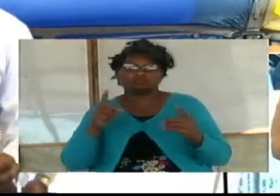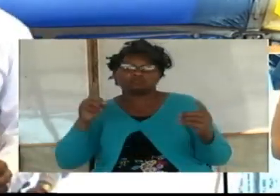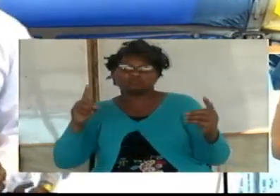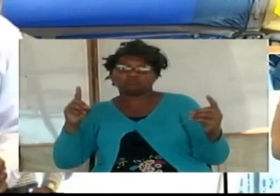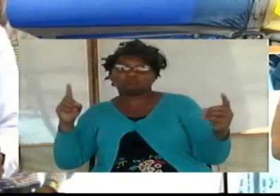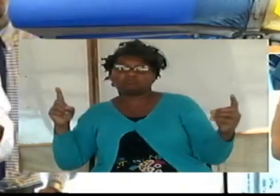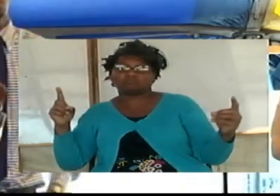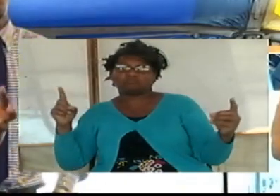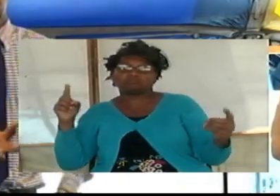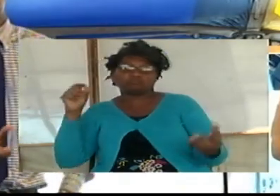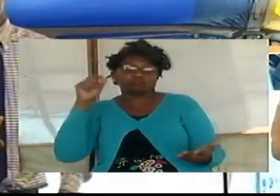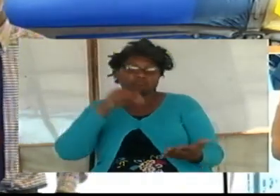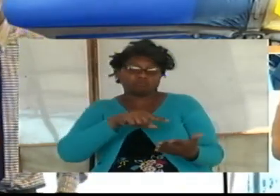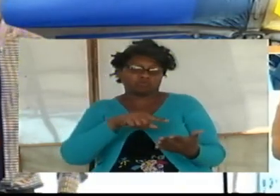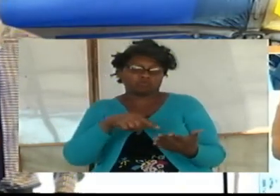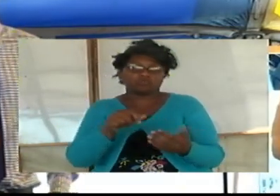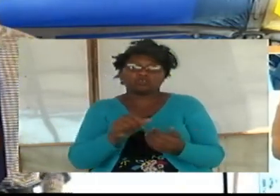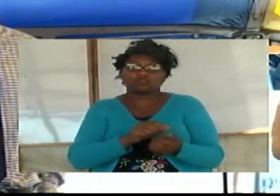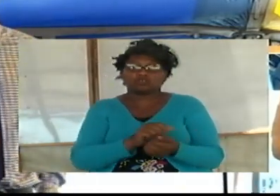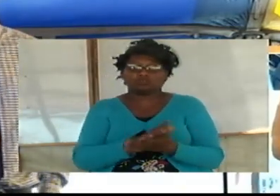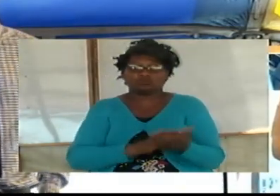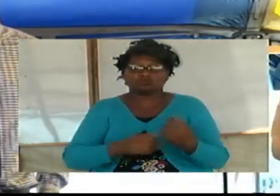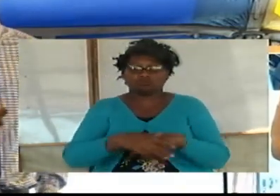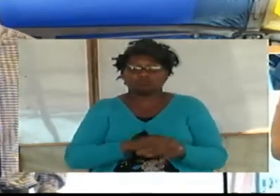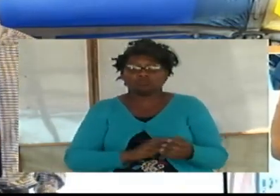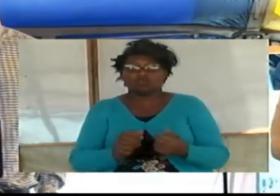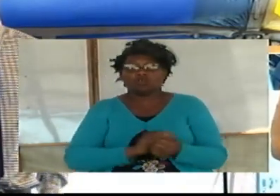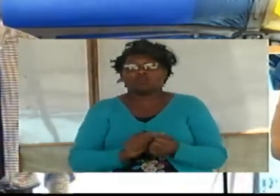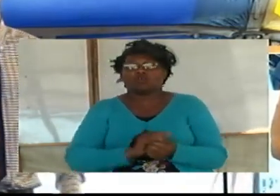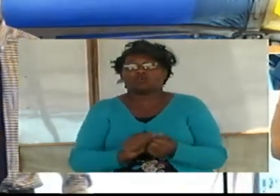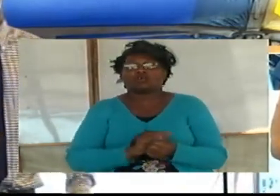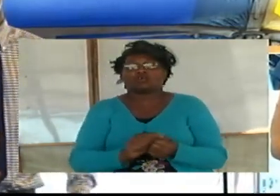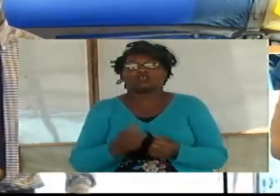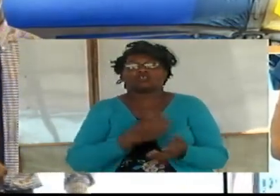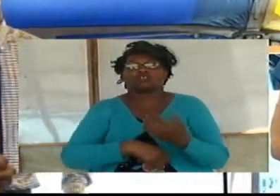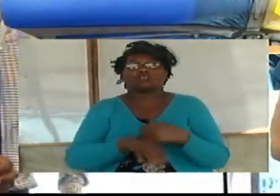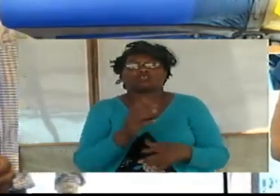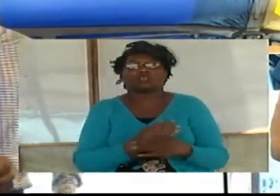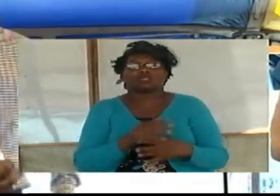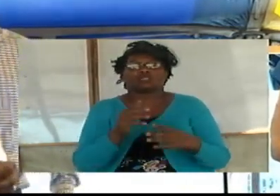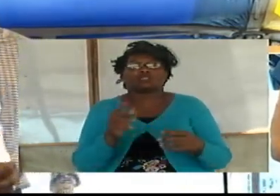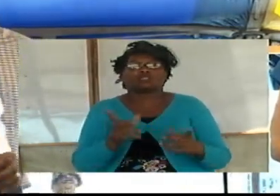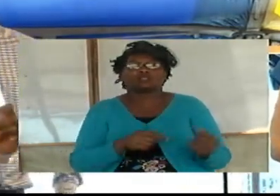Sanitize and make sure you wash your hands often. I am doing that.